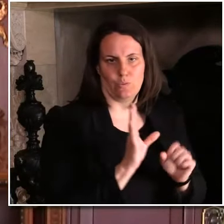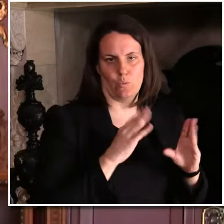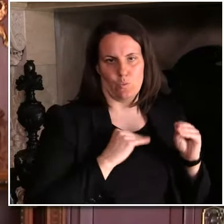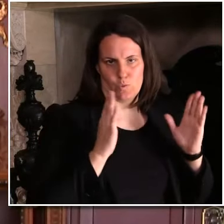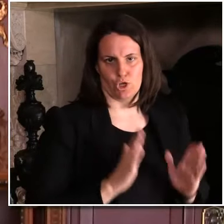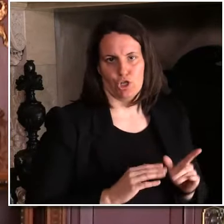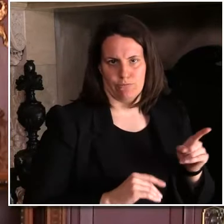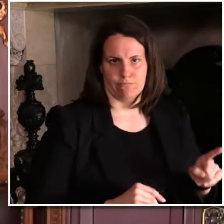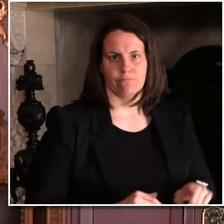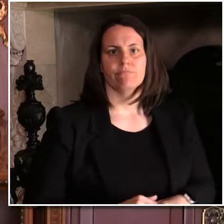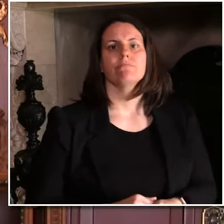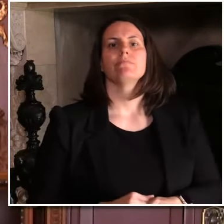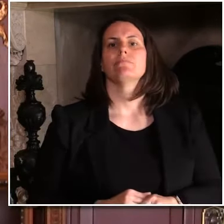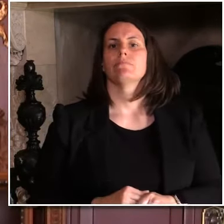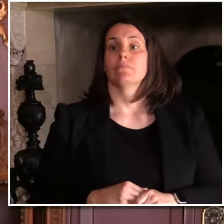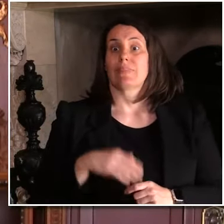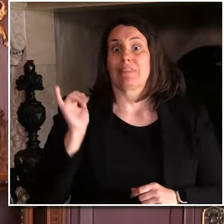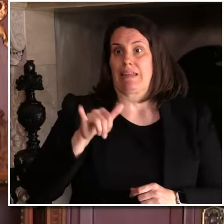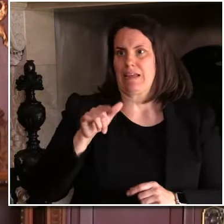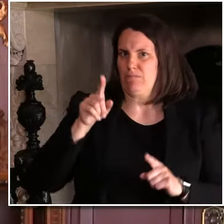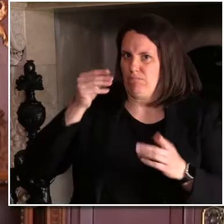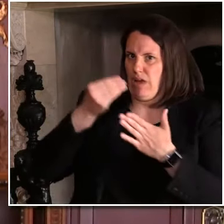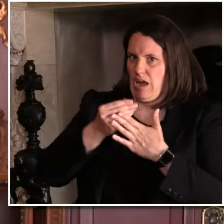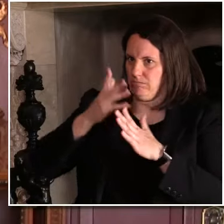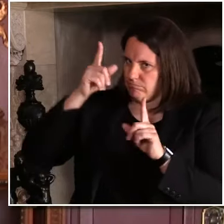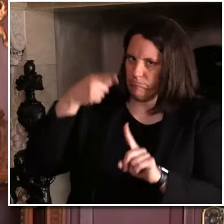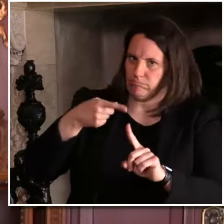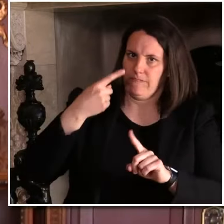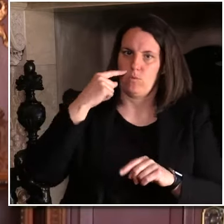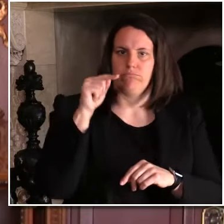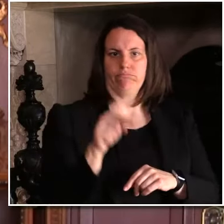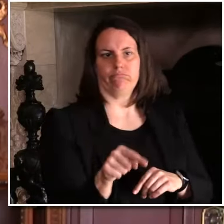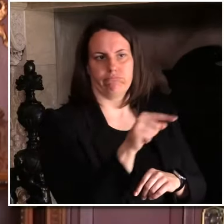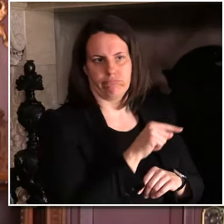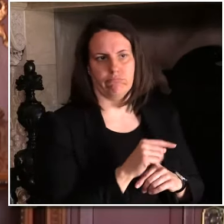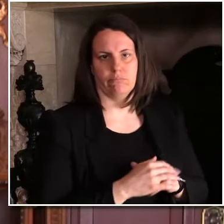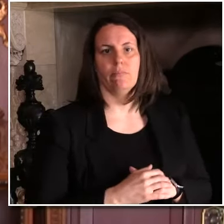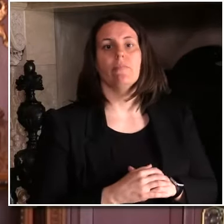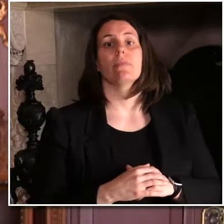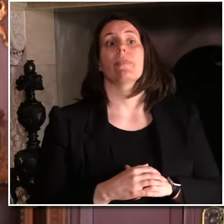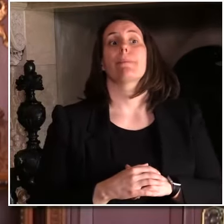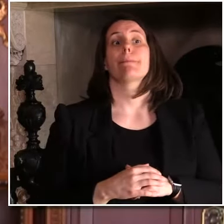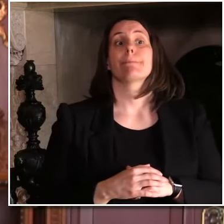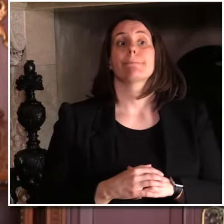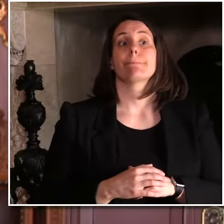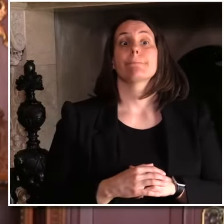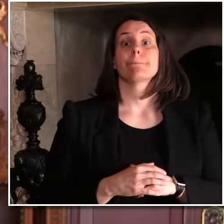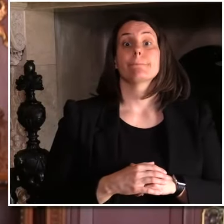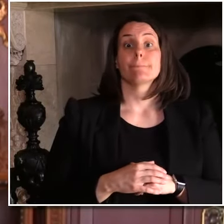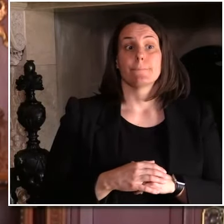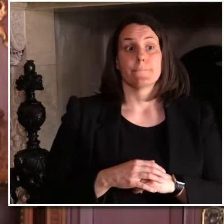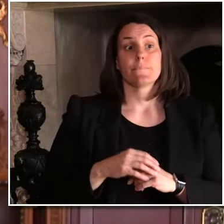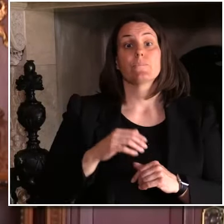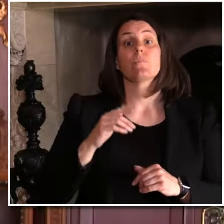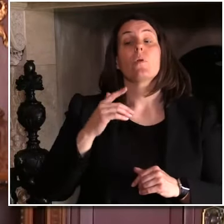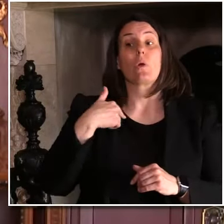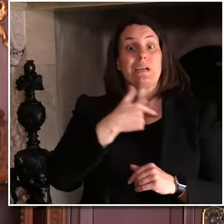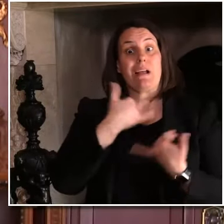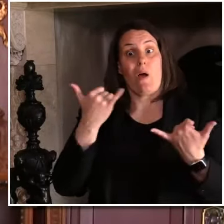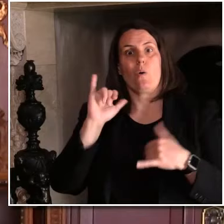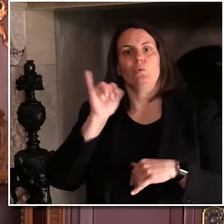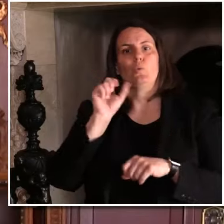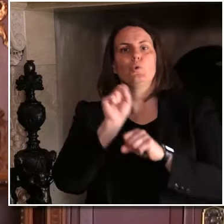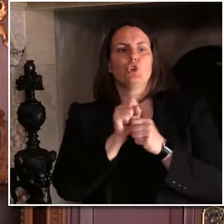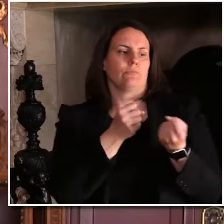also prepare for the day when they're able to open up and kind of reinvigorate their supply chains and things like